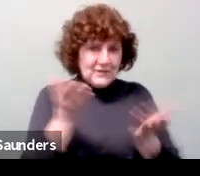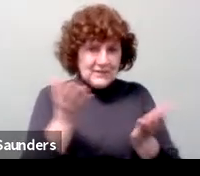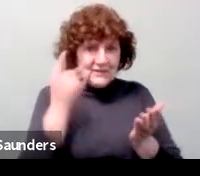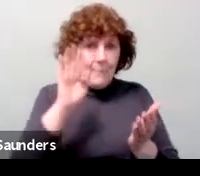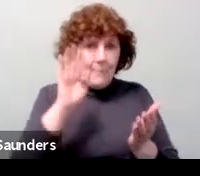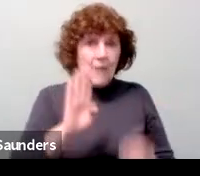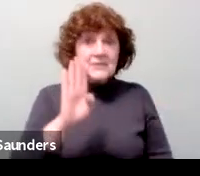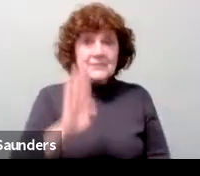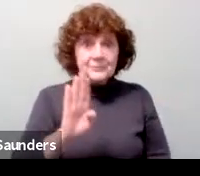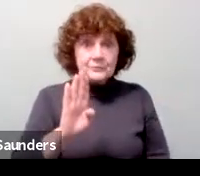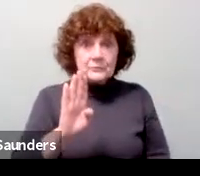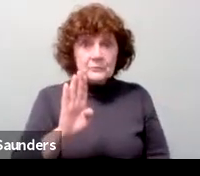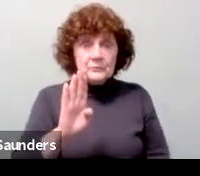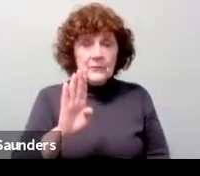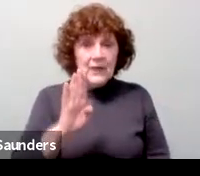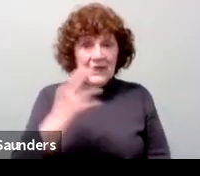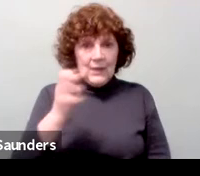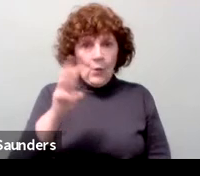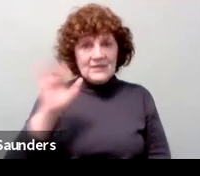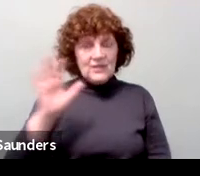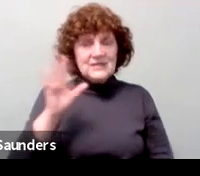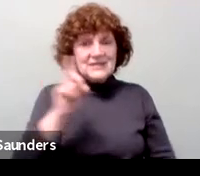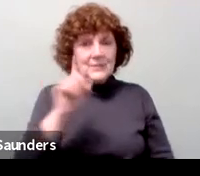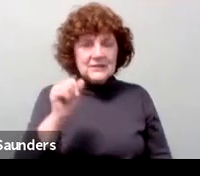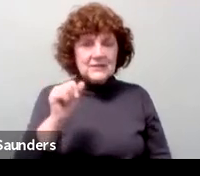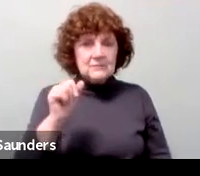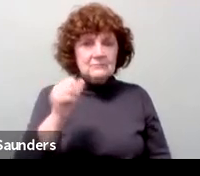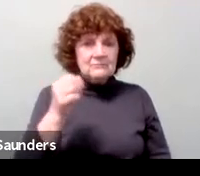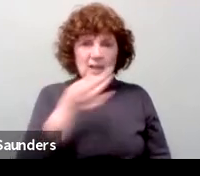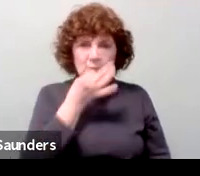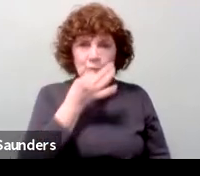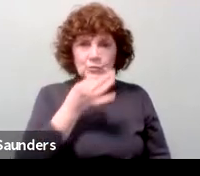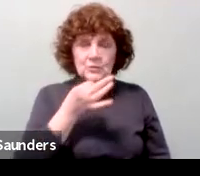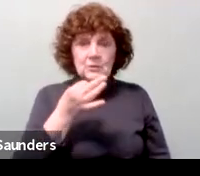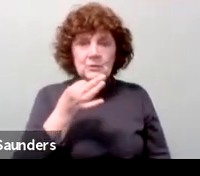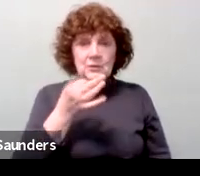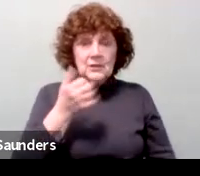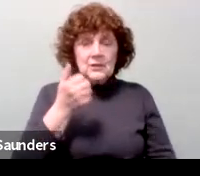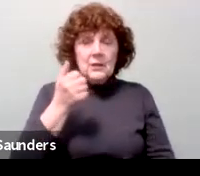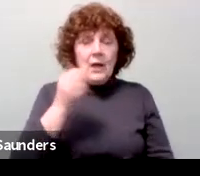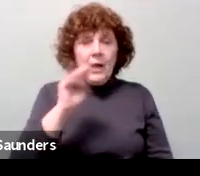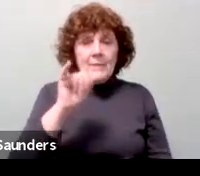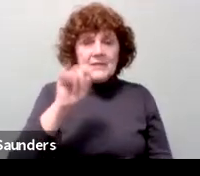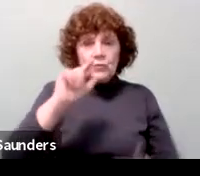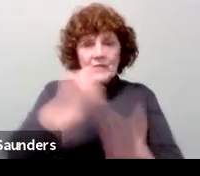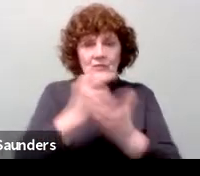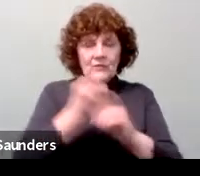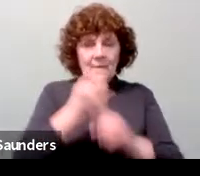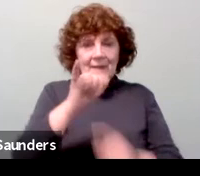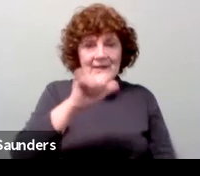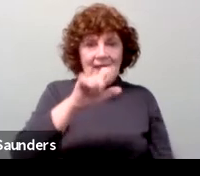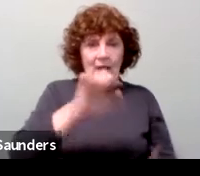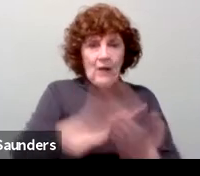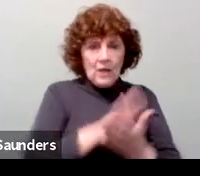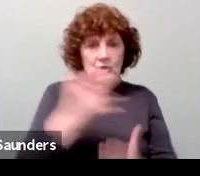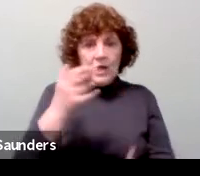Boston as their disability subject matter expert. As a graduate of Yale College and Harvard Law School,